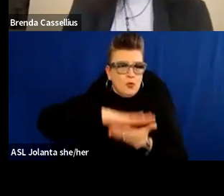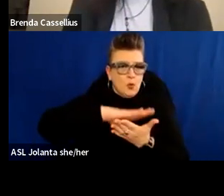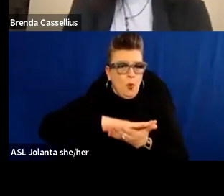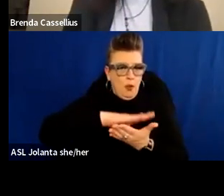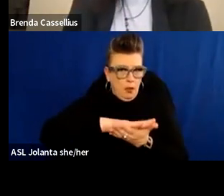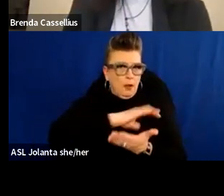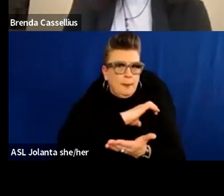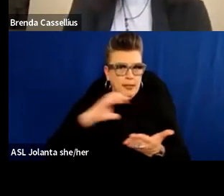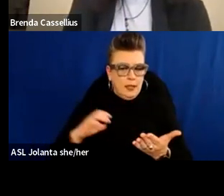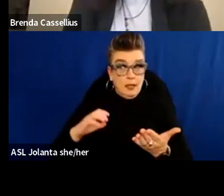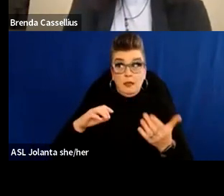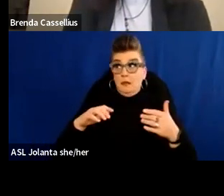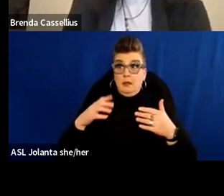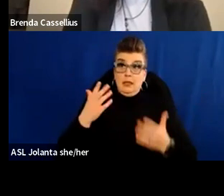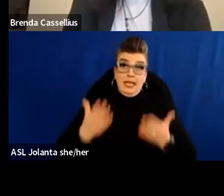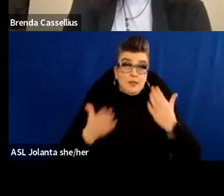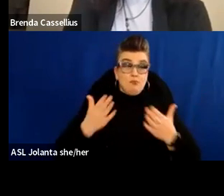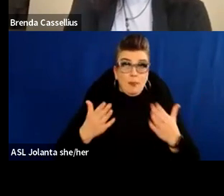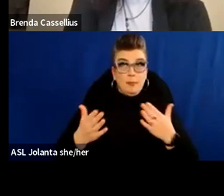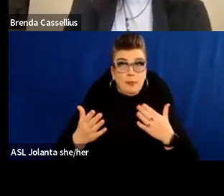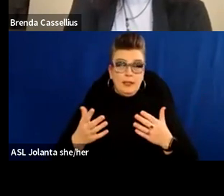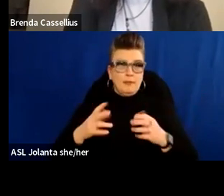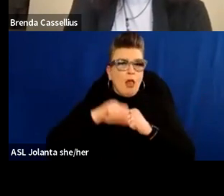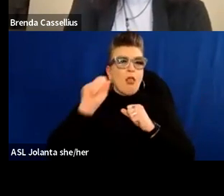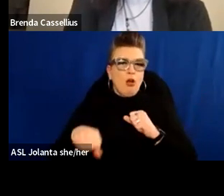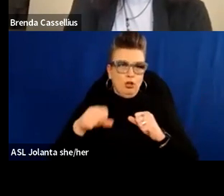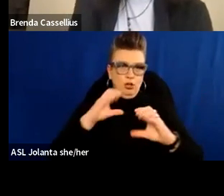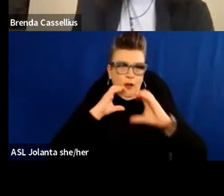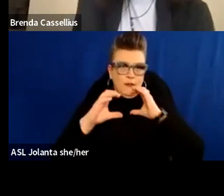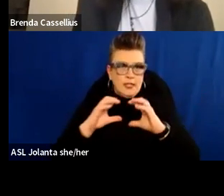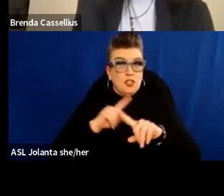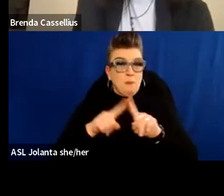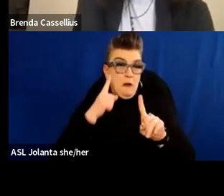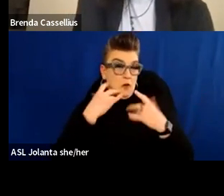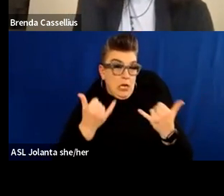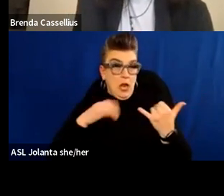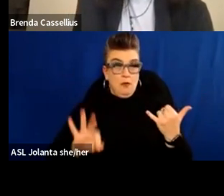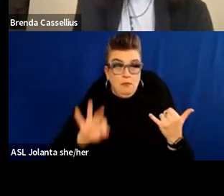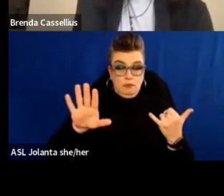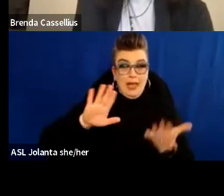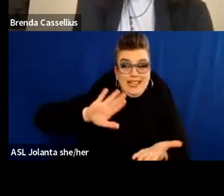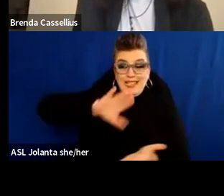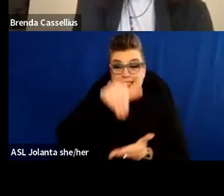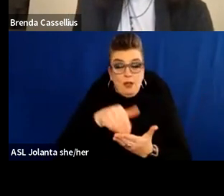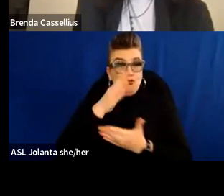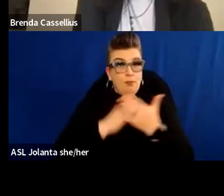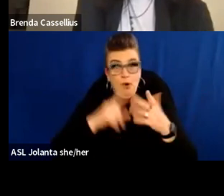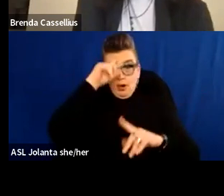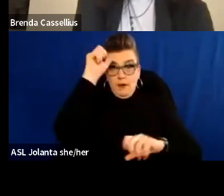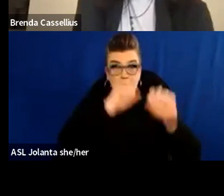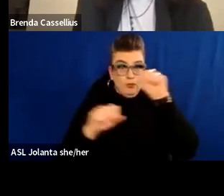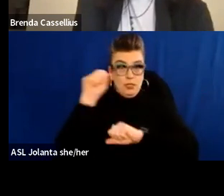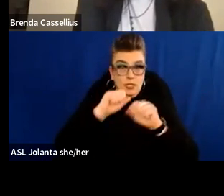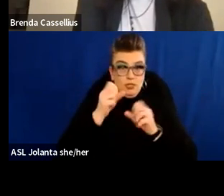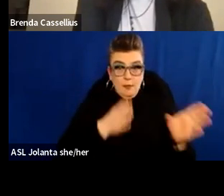conversation than a short q a but it is the central part of the strategic plan that under the leadership of deputy